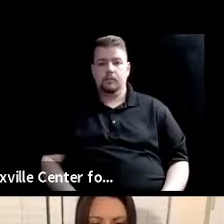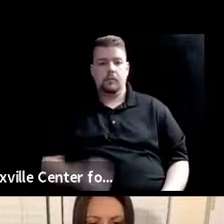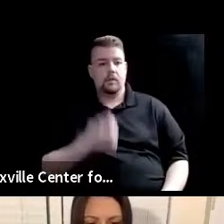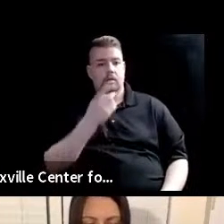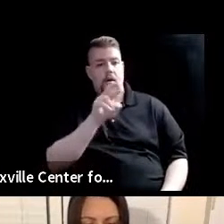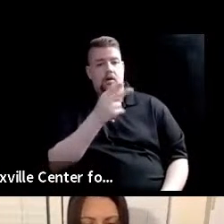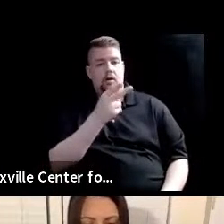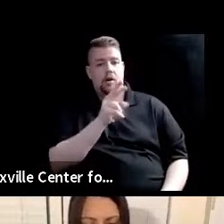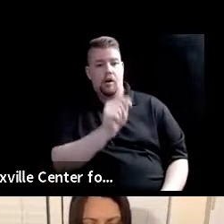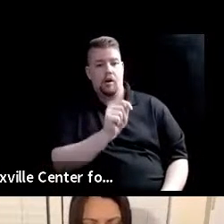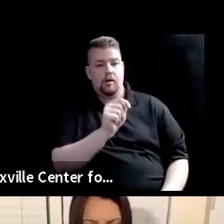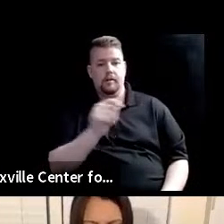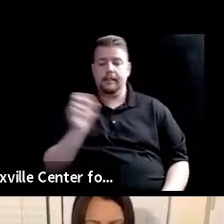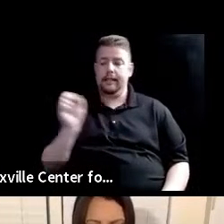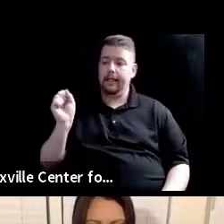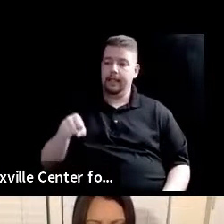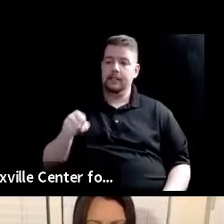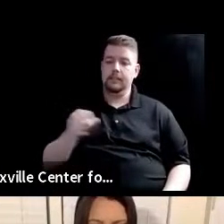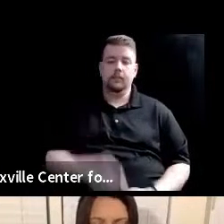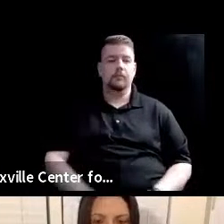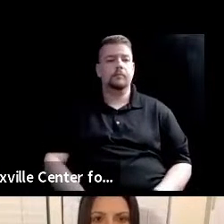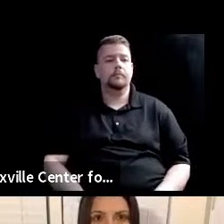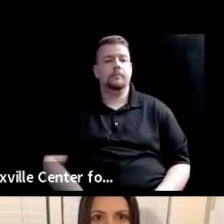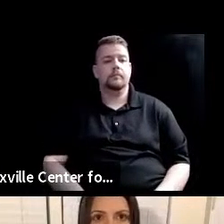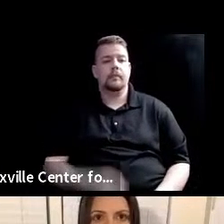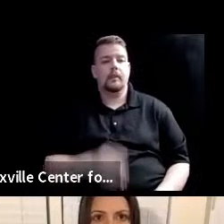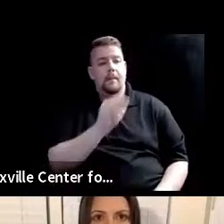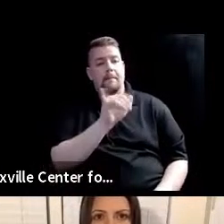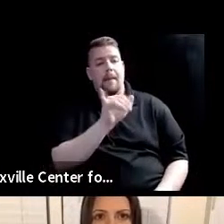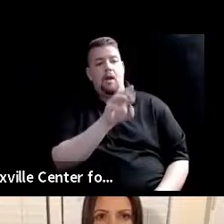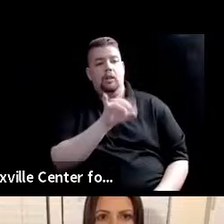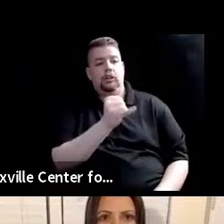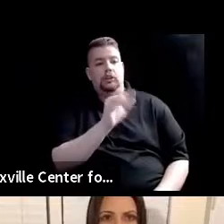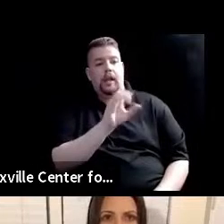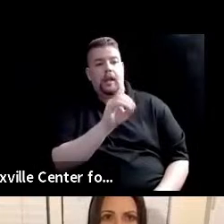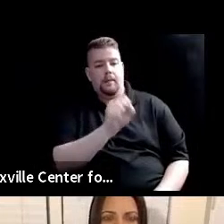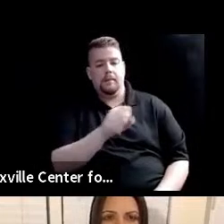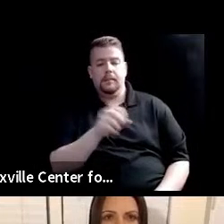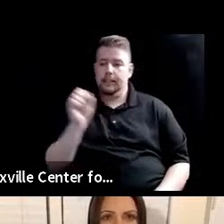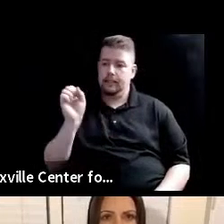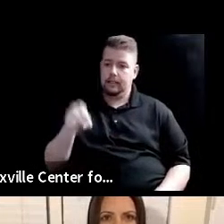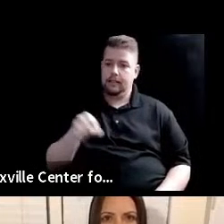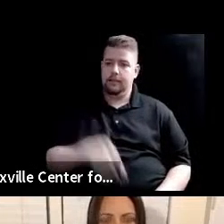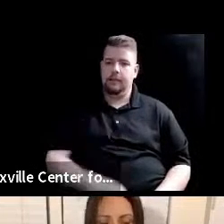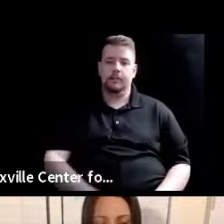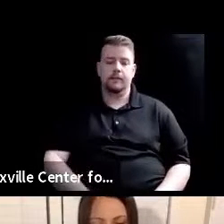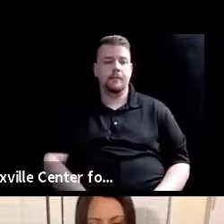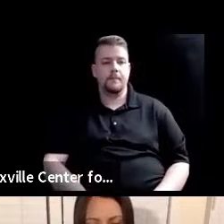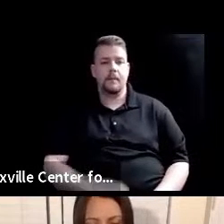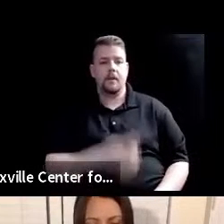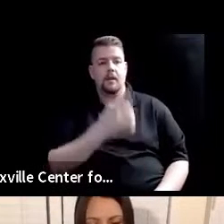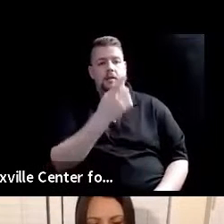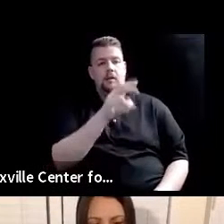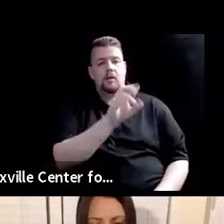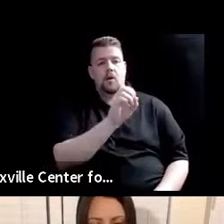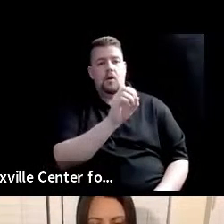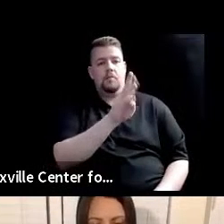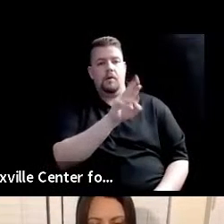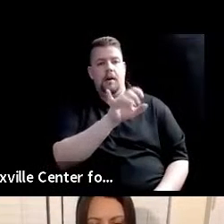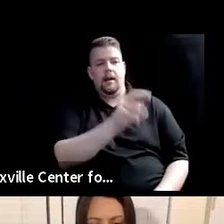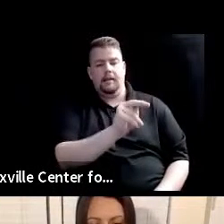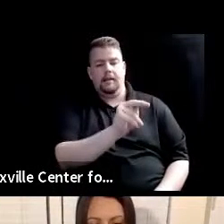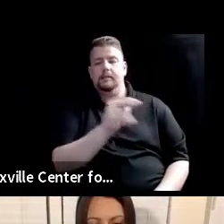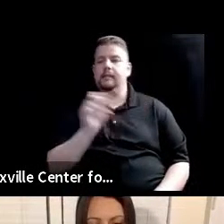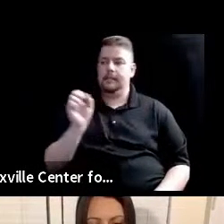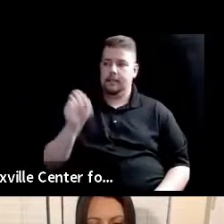Dr. Hurt, Yes. Mayor Jacobs, Yes. Dr. O'Brien,